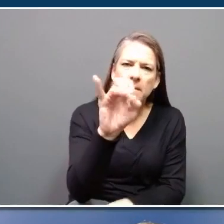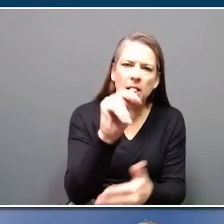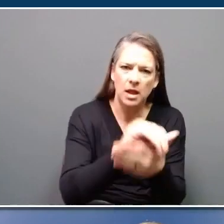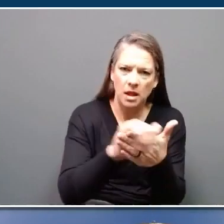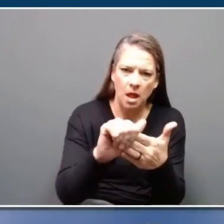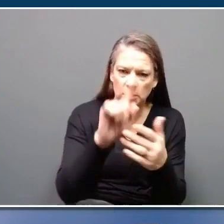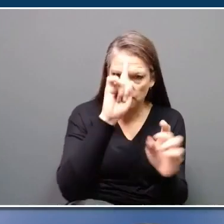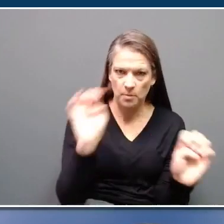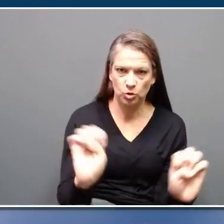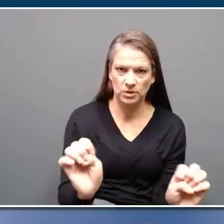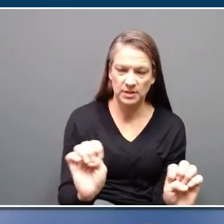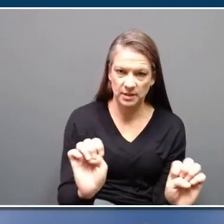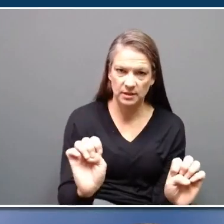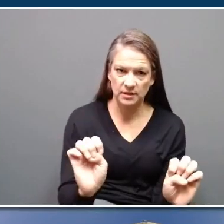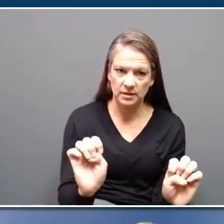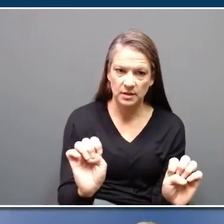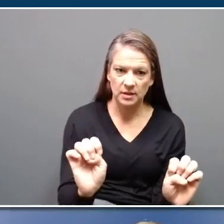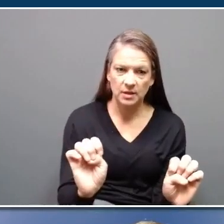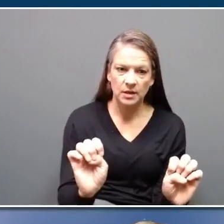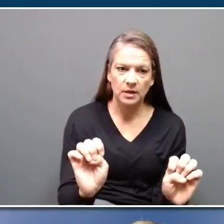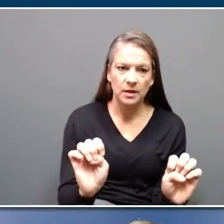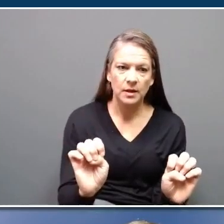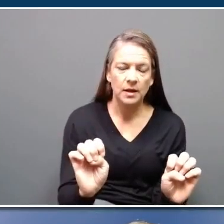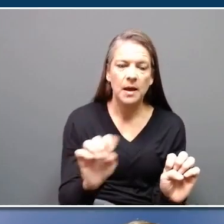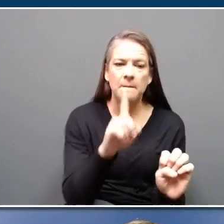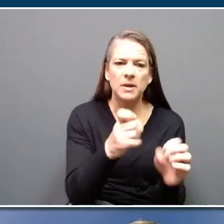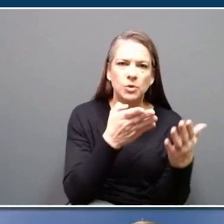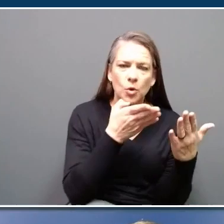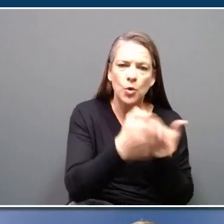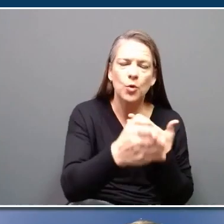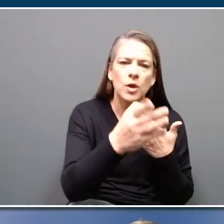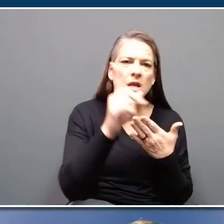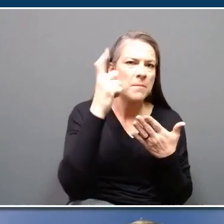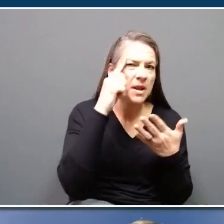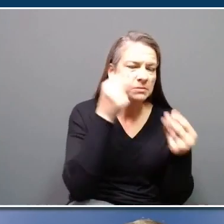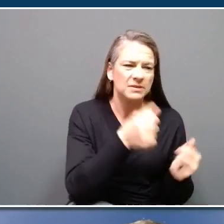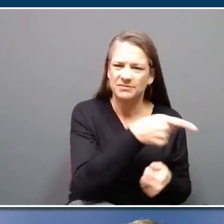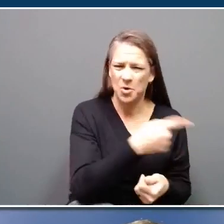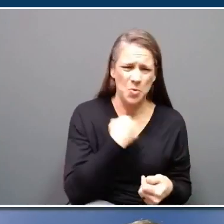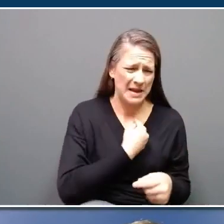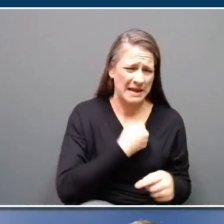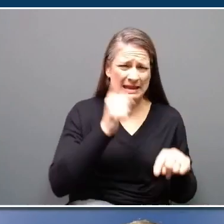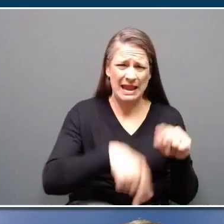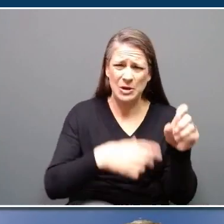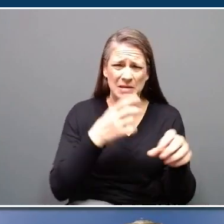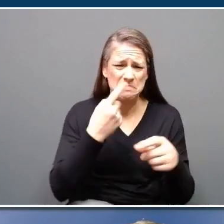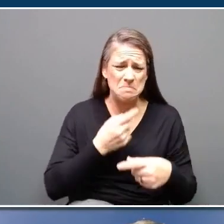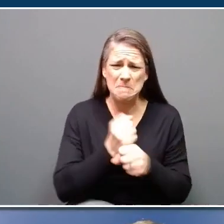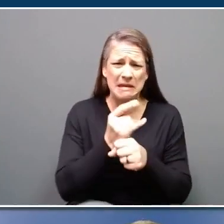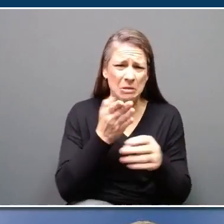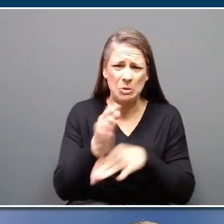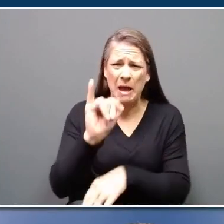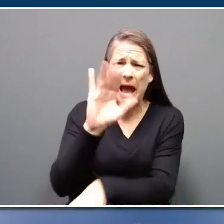emergency through necessary governmental expenses. That wouldn't get us through an ice storm. So if this is